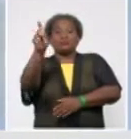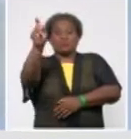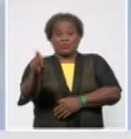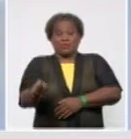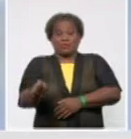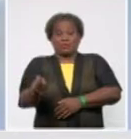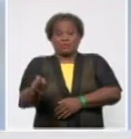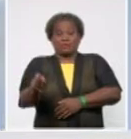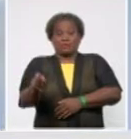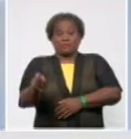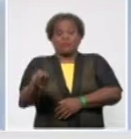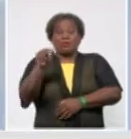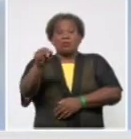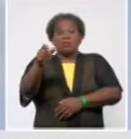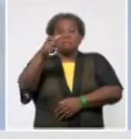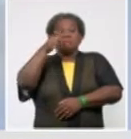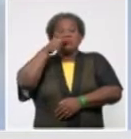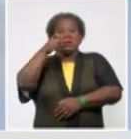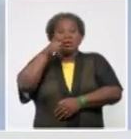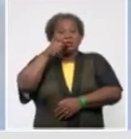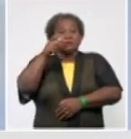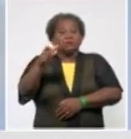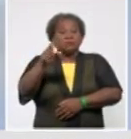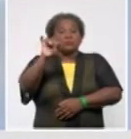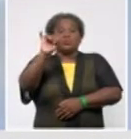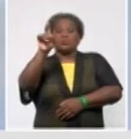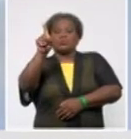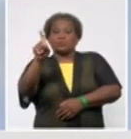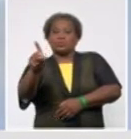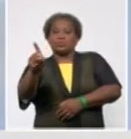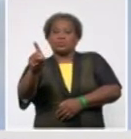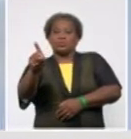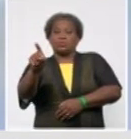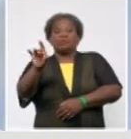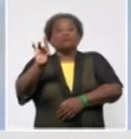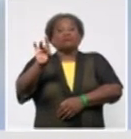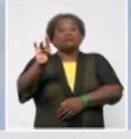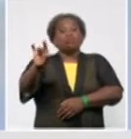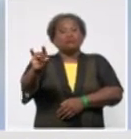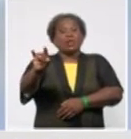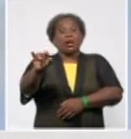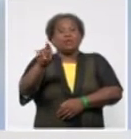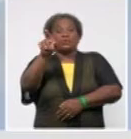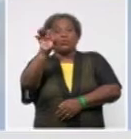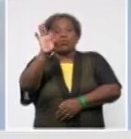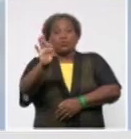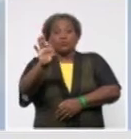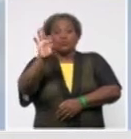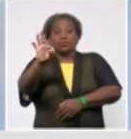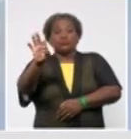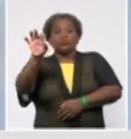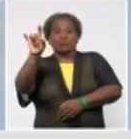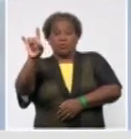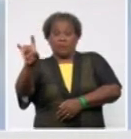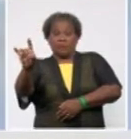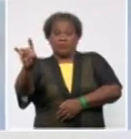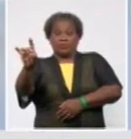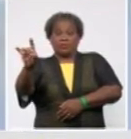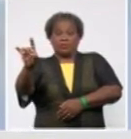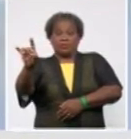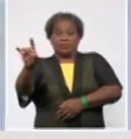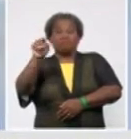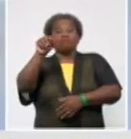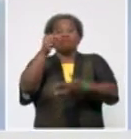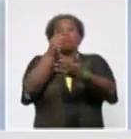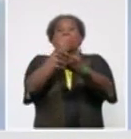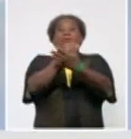1,614 hospitalized patients, 61 under medical supervision, 889 are suspected